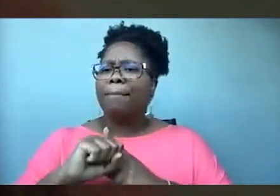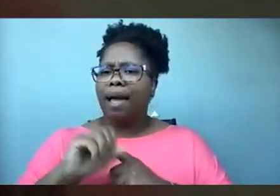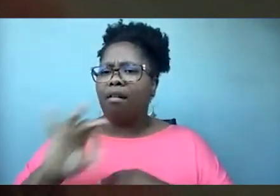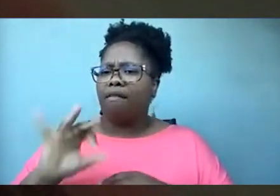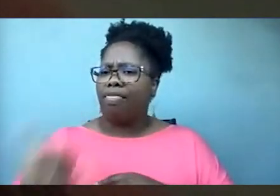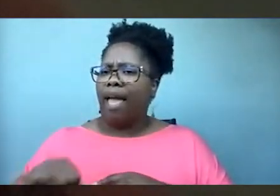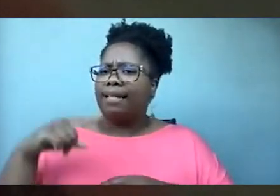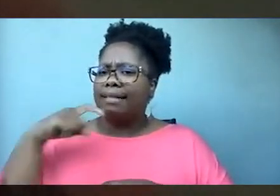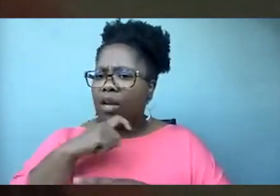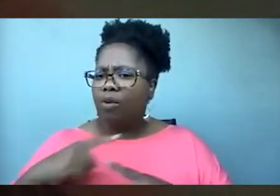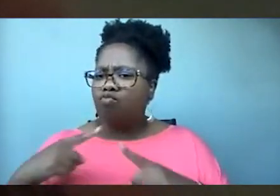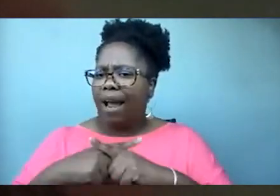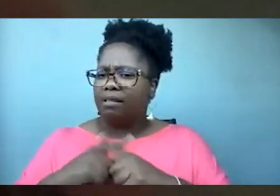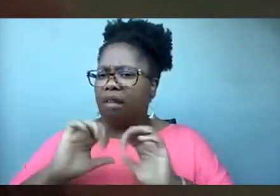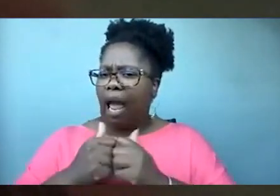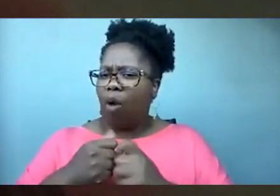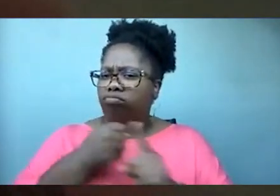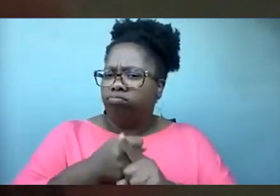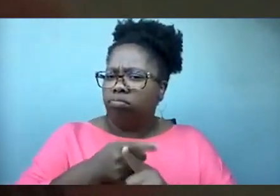And while doing that,